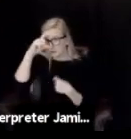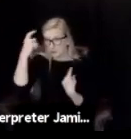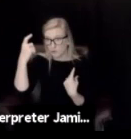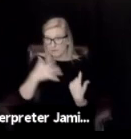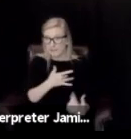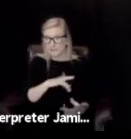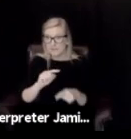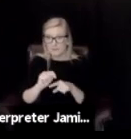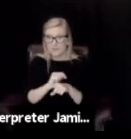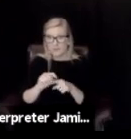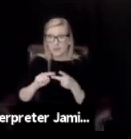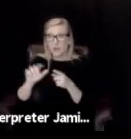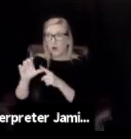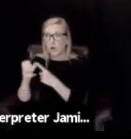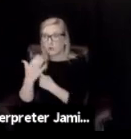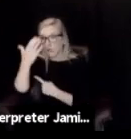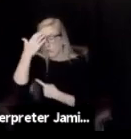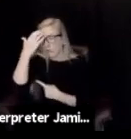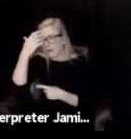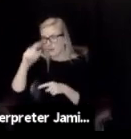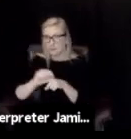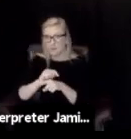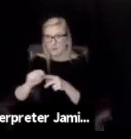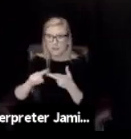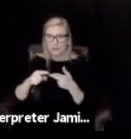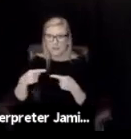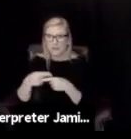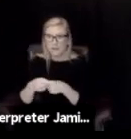awareness trainings, conflict management training,